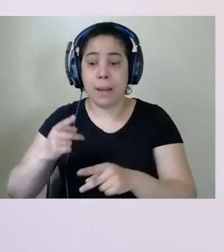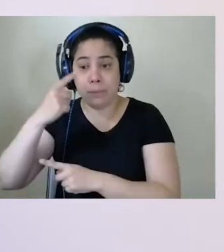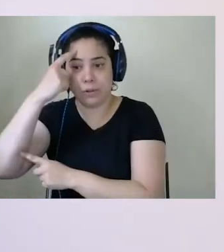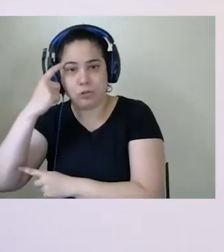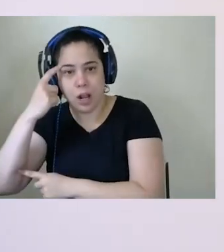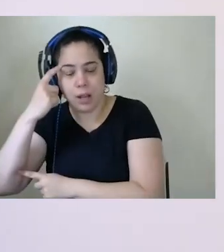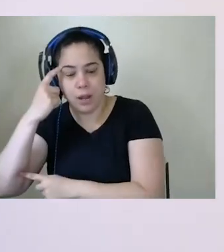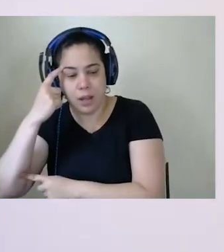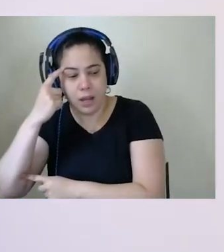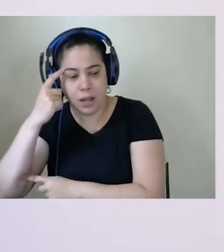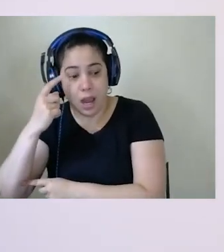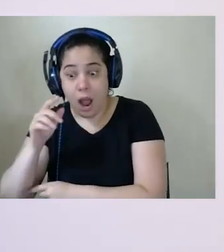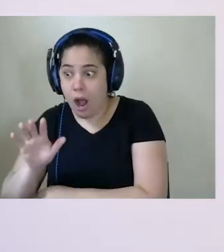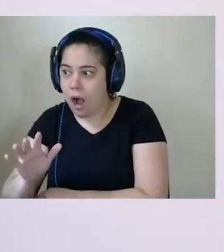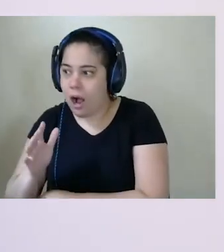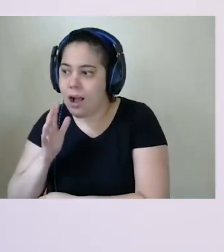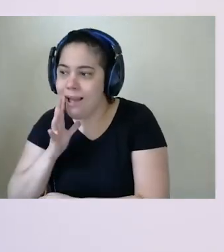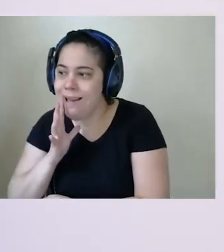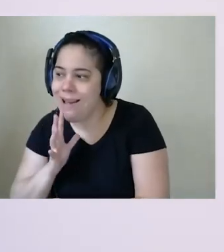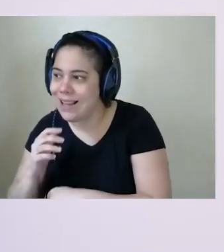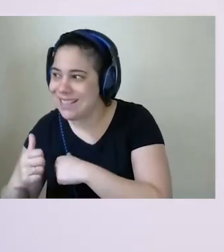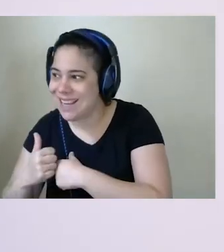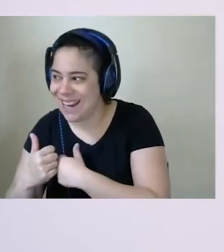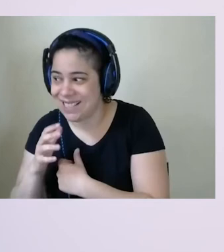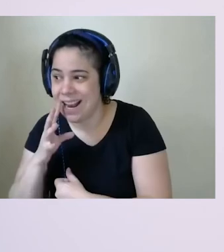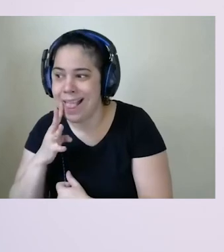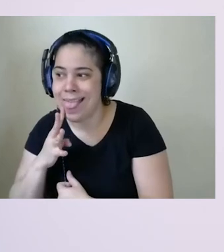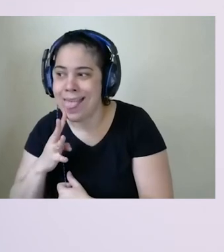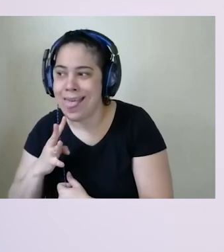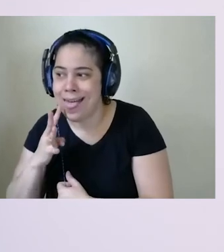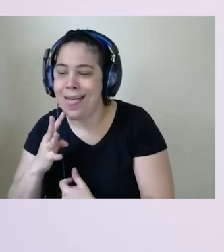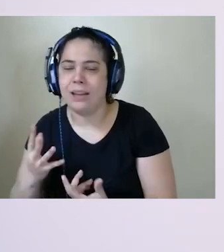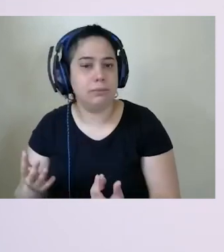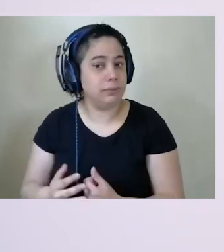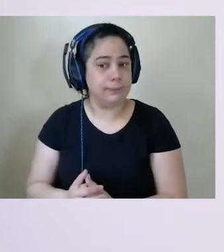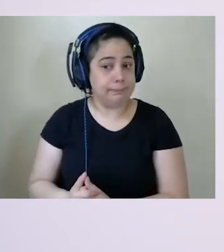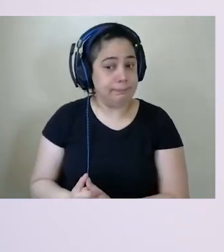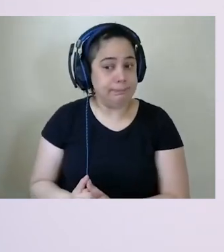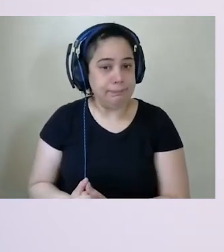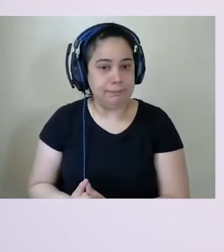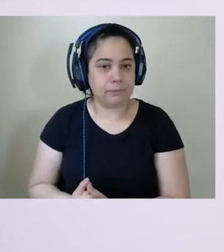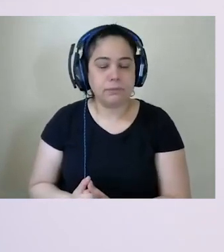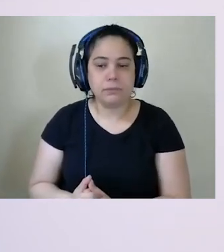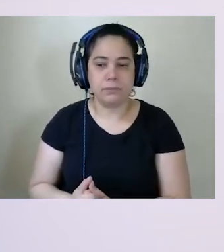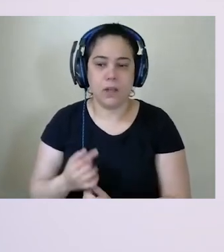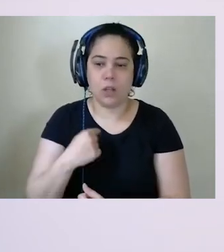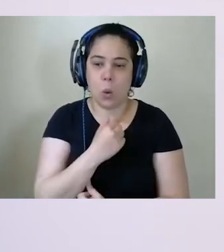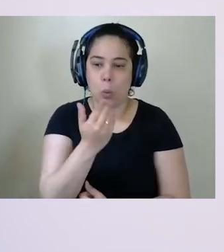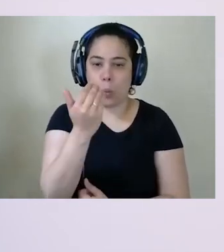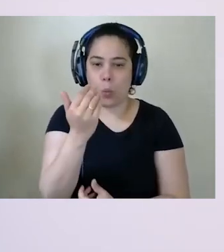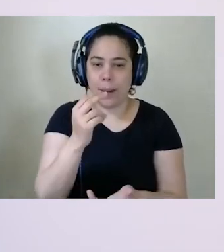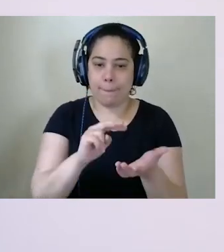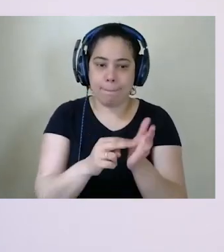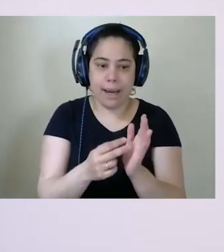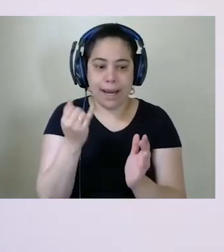sense of self comes on board. So what do we make of that? Well, one of the things we make of it is that acting out or